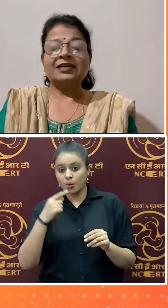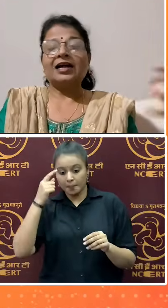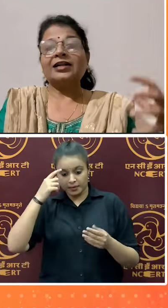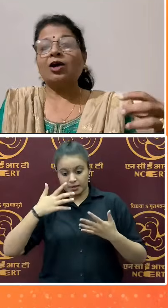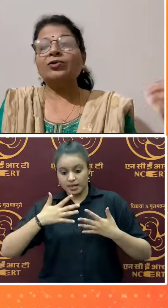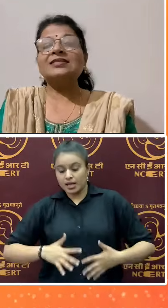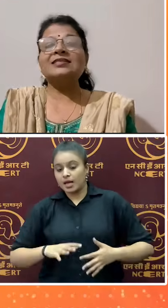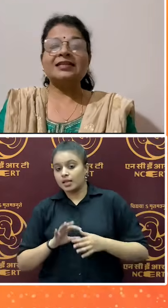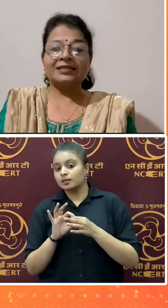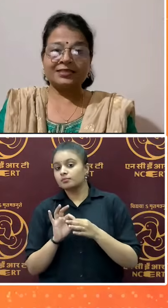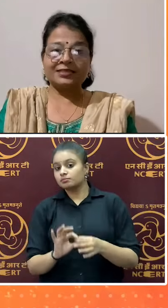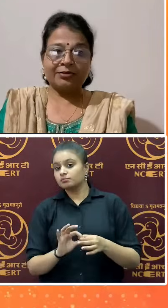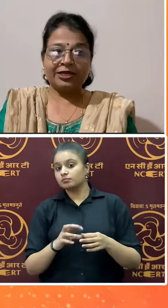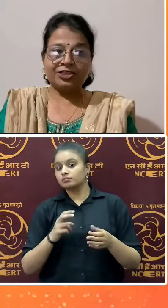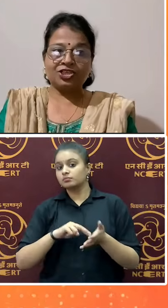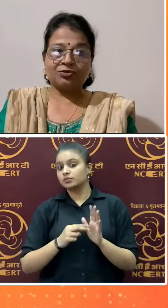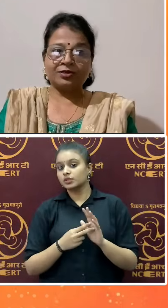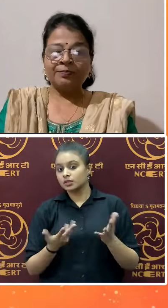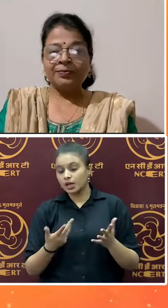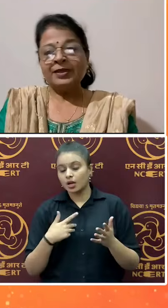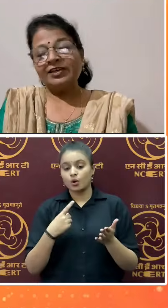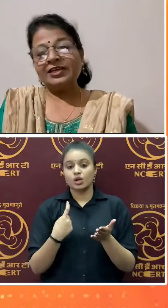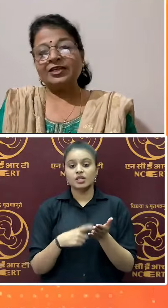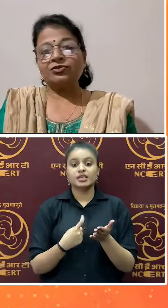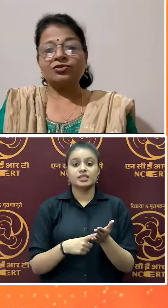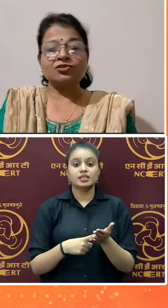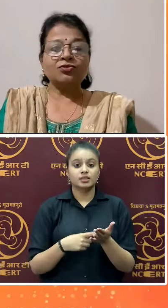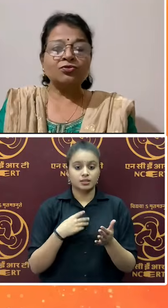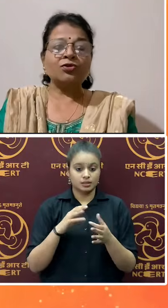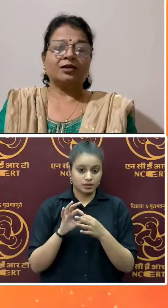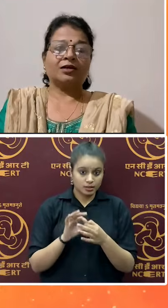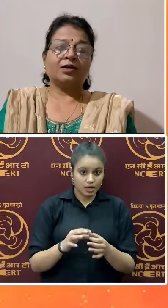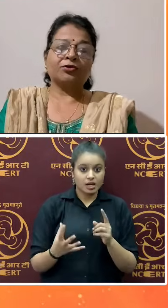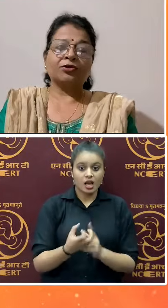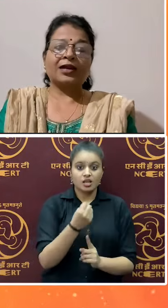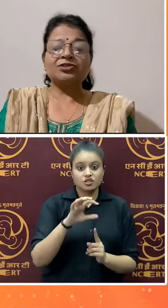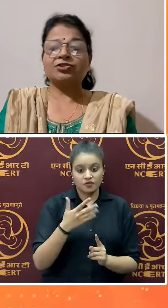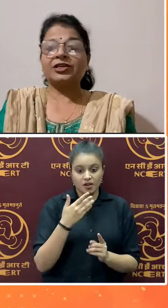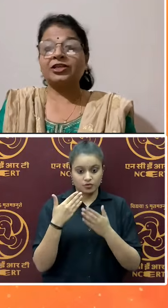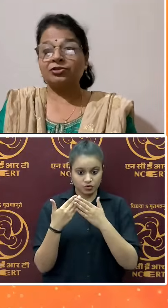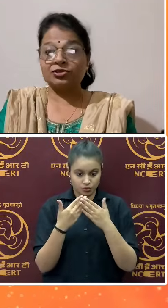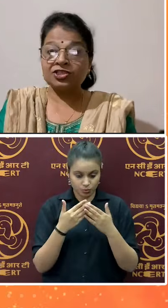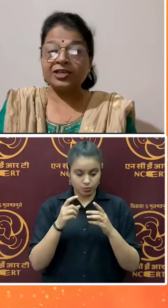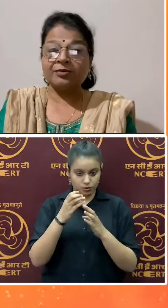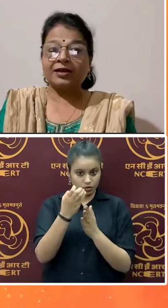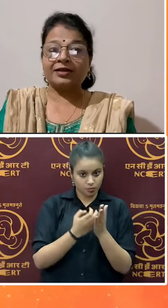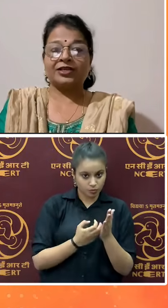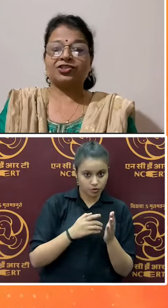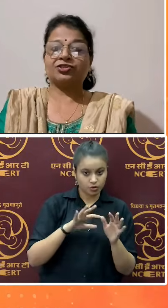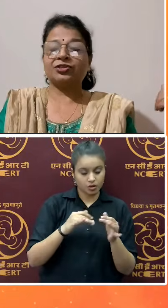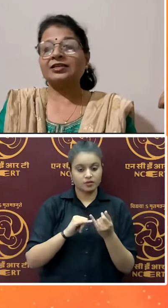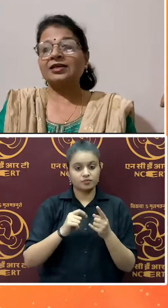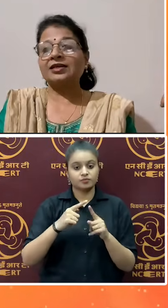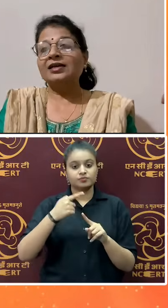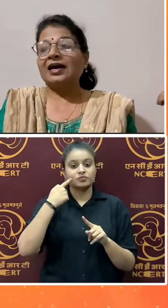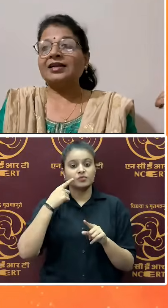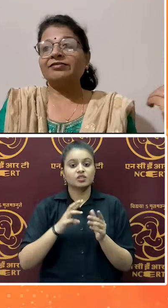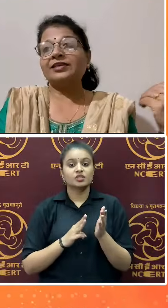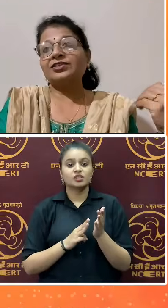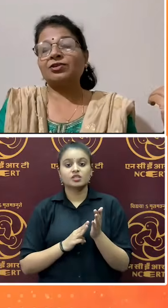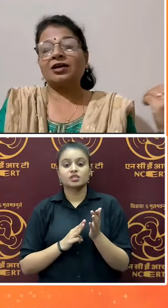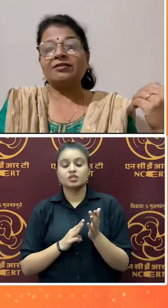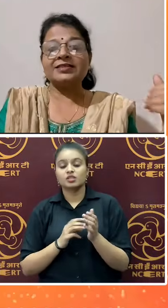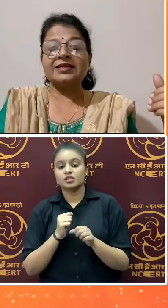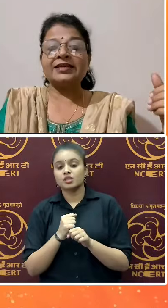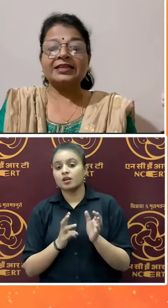health, and how resilience can be achieved. We can use school programs to reduce stigma attached to it, and